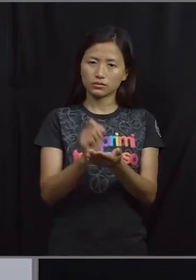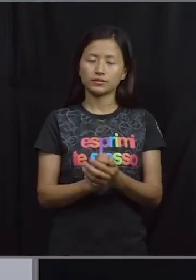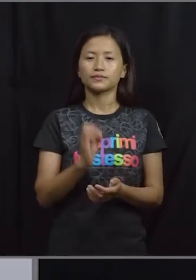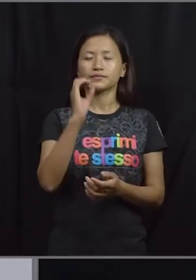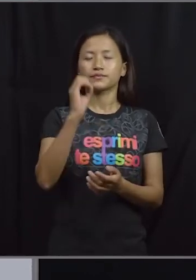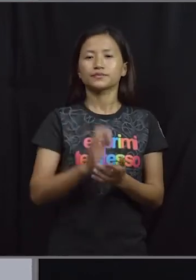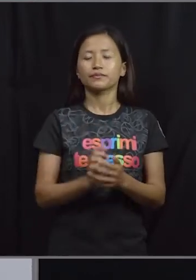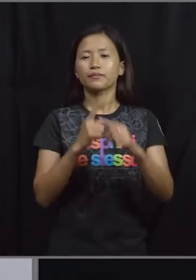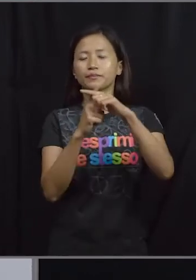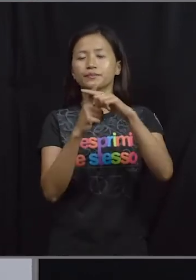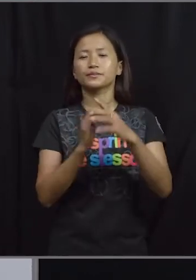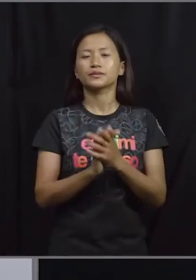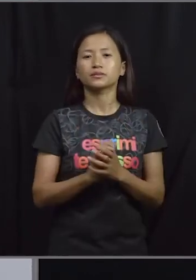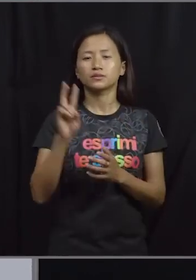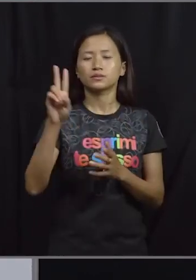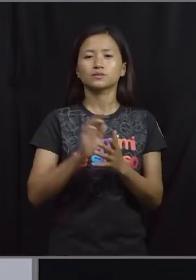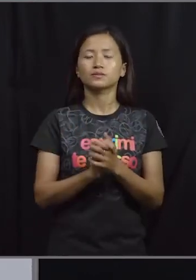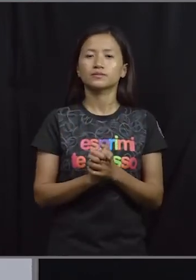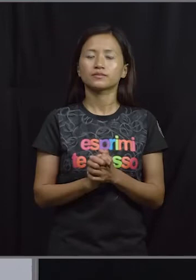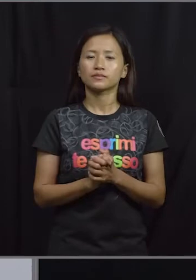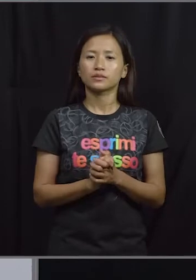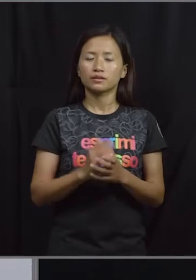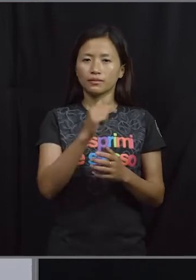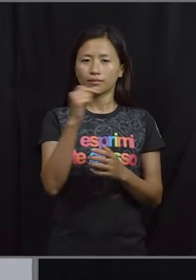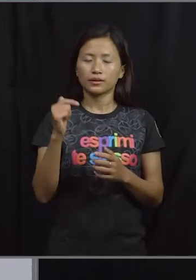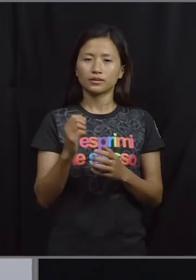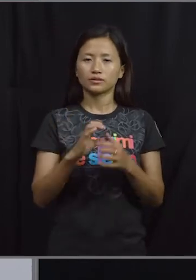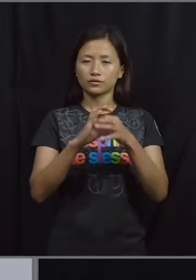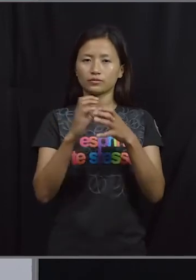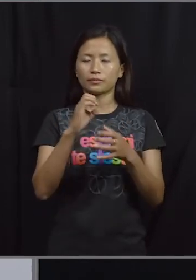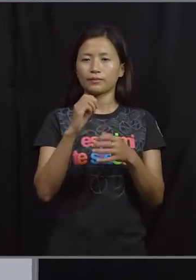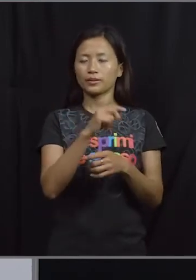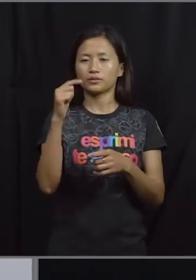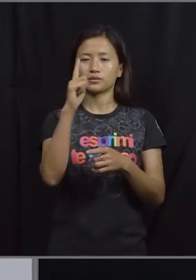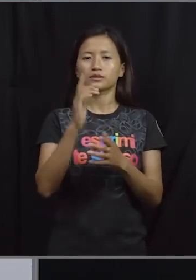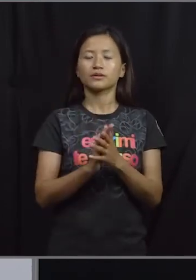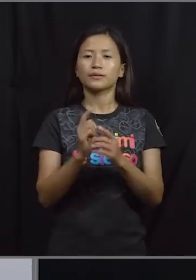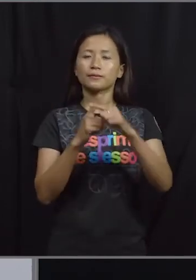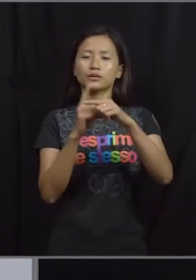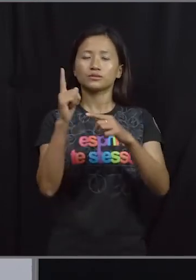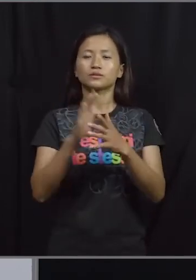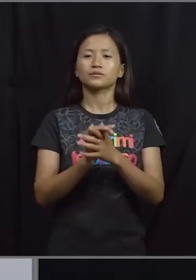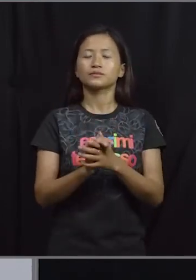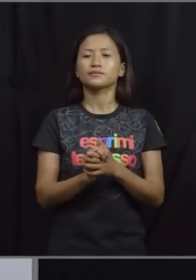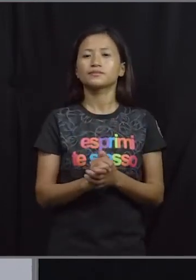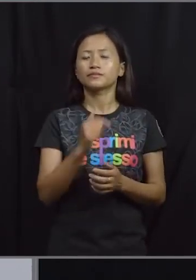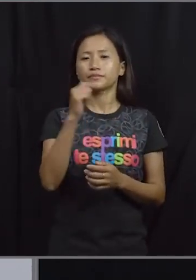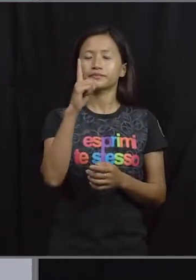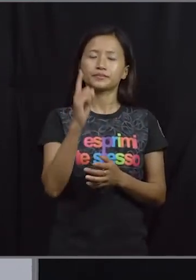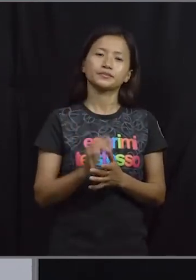here again plus, so +2, and this is minus of -1, +1, and this is plus of -1,